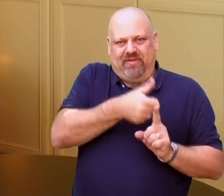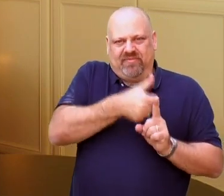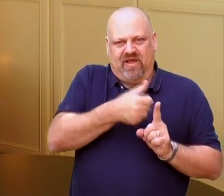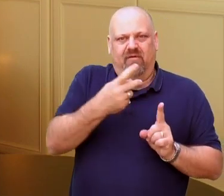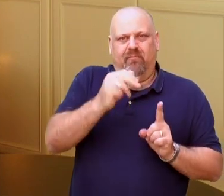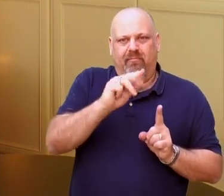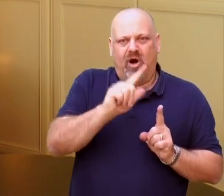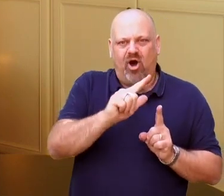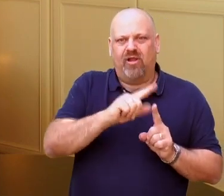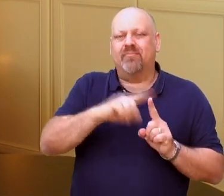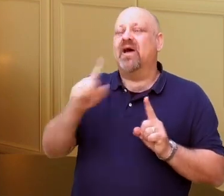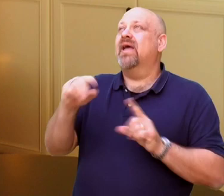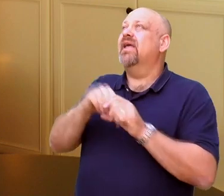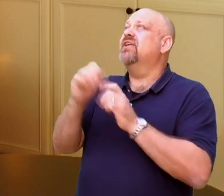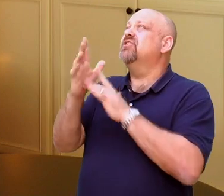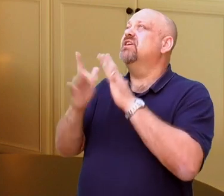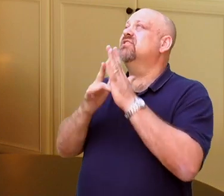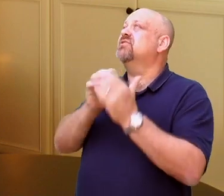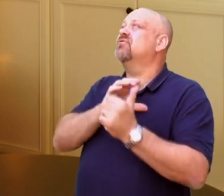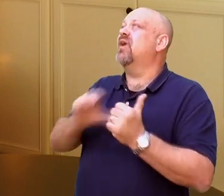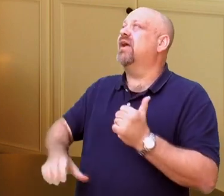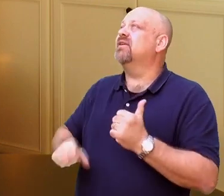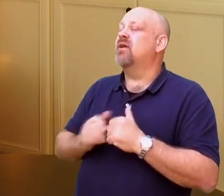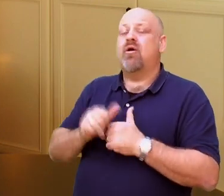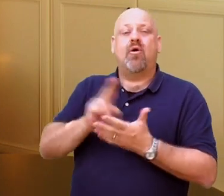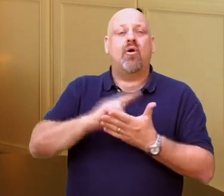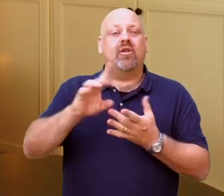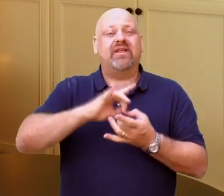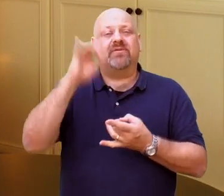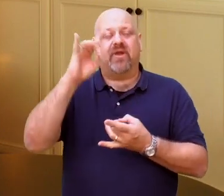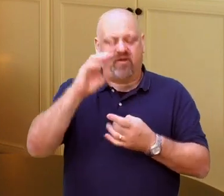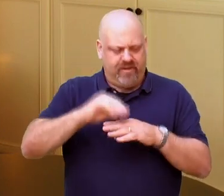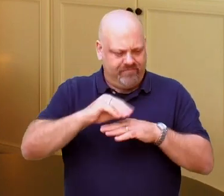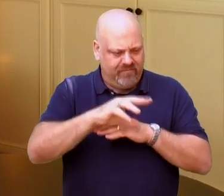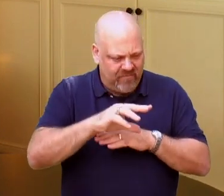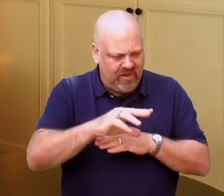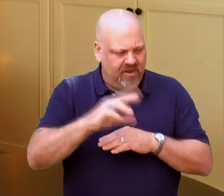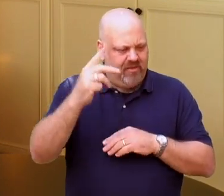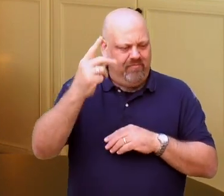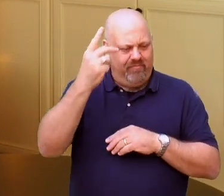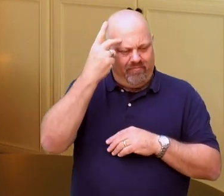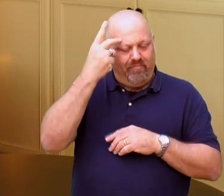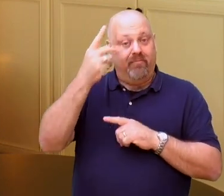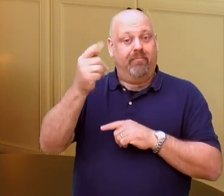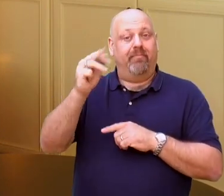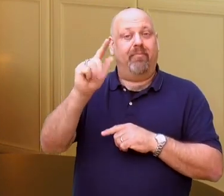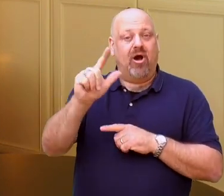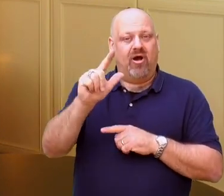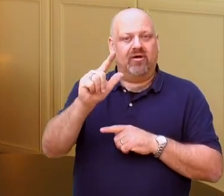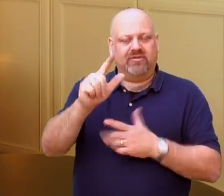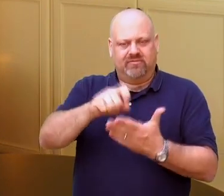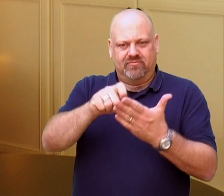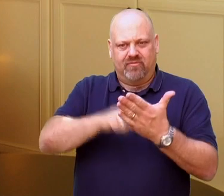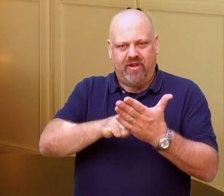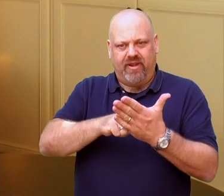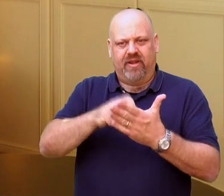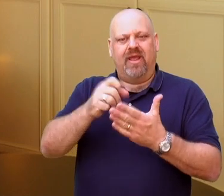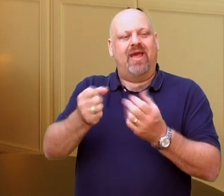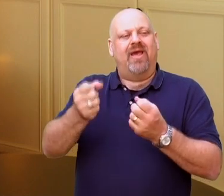Holy Spirit would inspire Paul to pen much of what we now hold as the New Testament of the